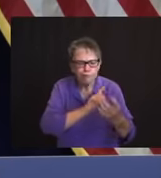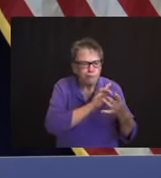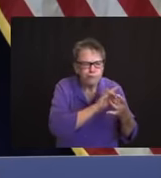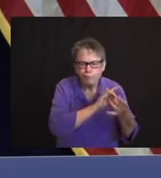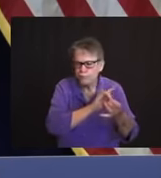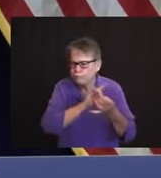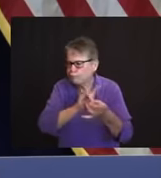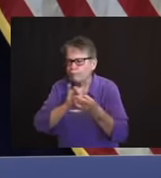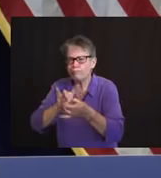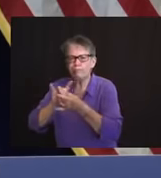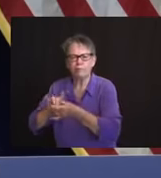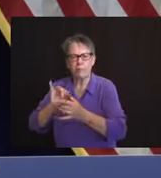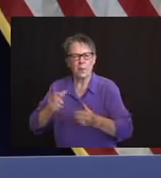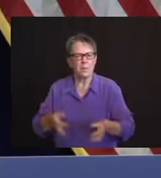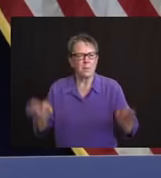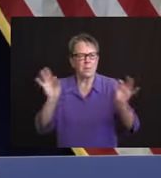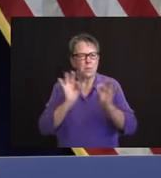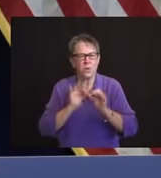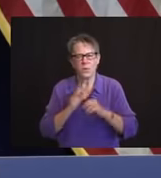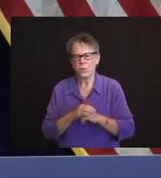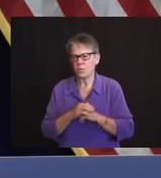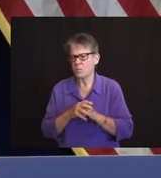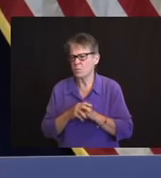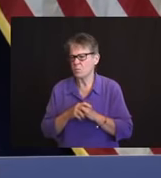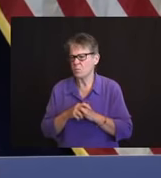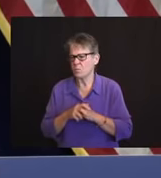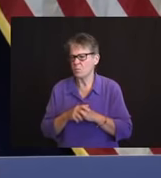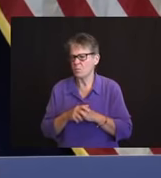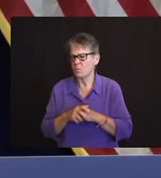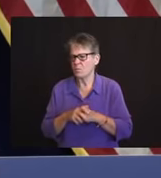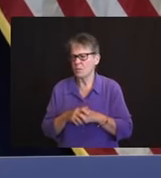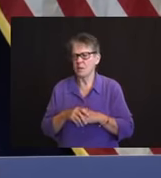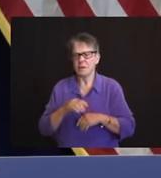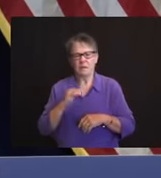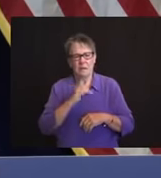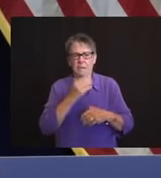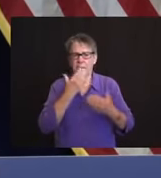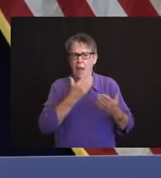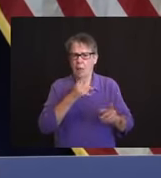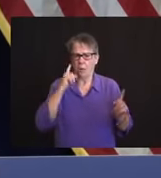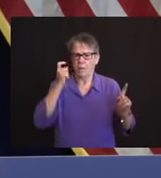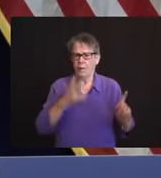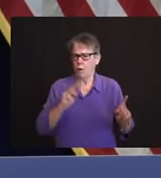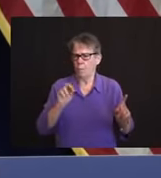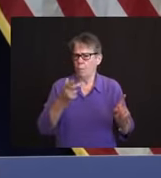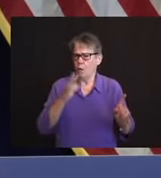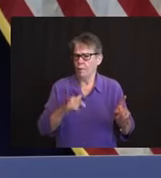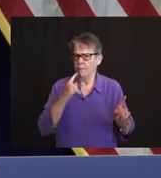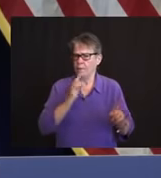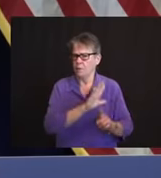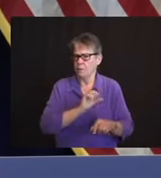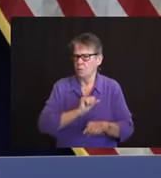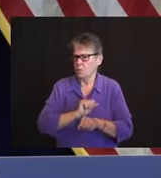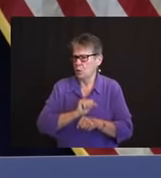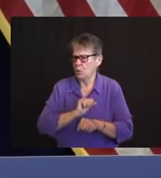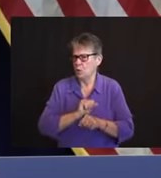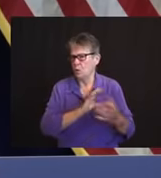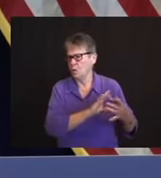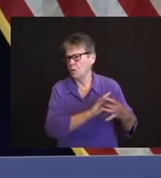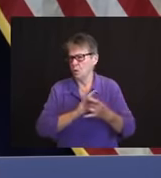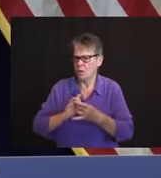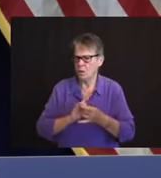a monumental agreement with wind energy developer Ørsted is moving forward to create the